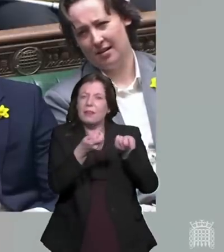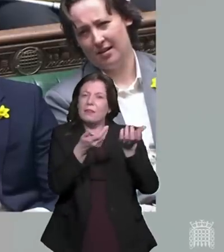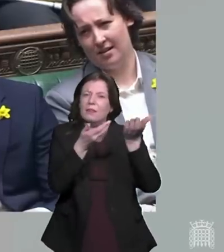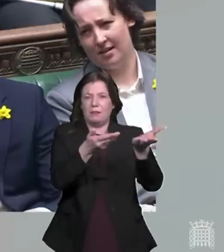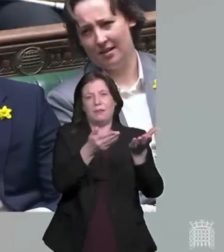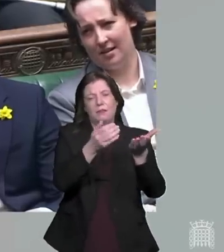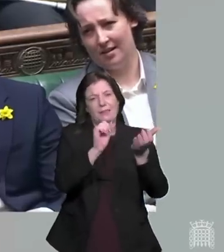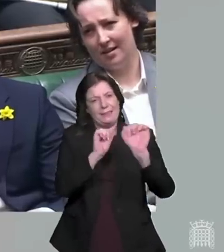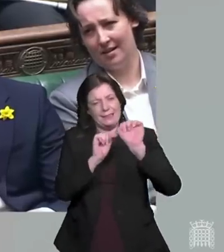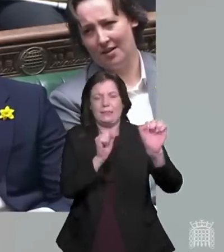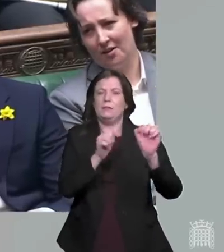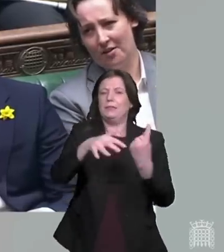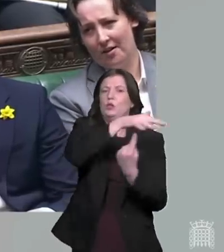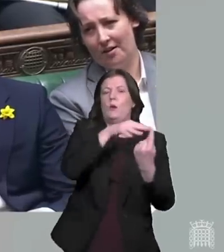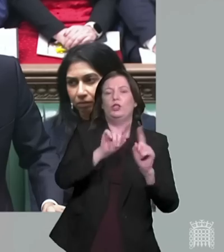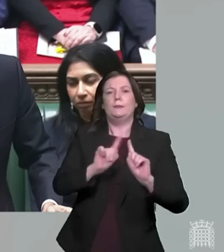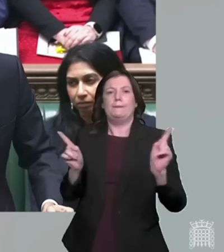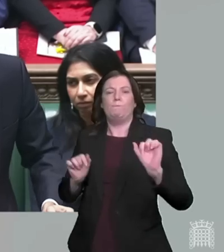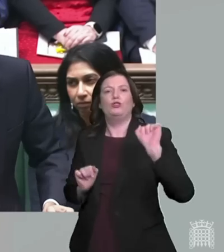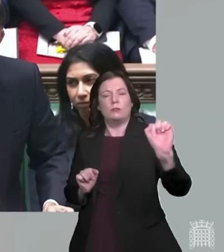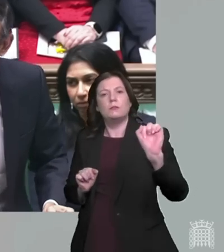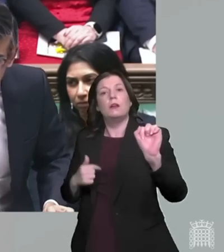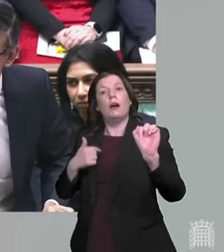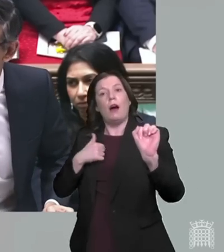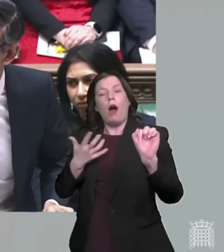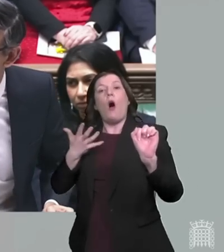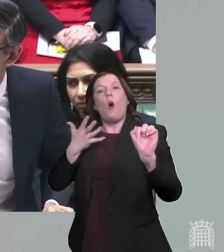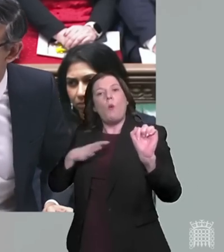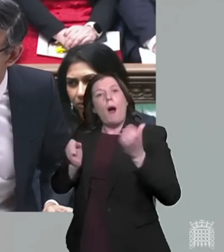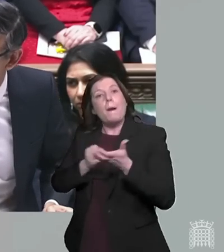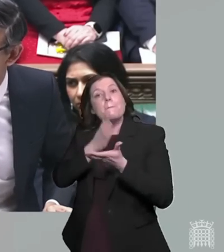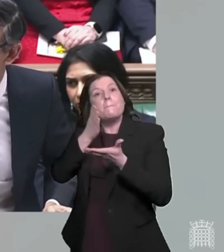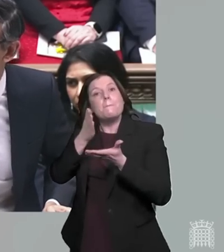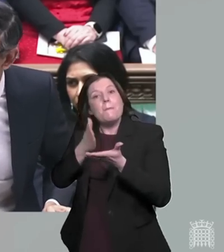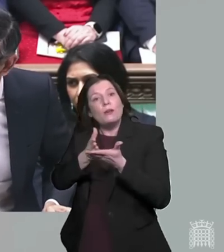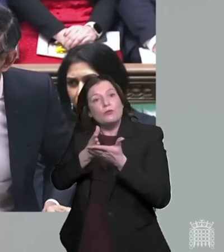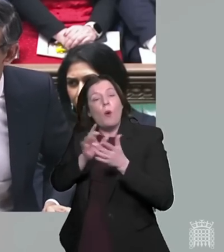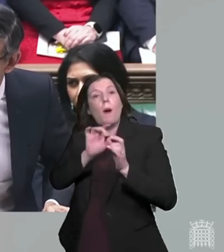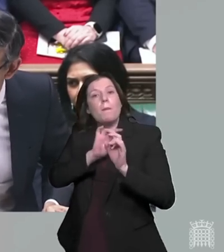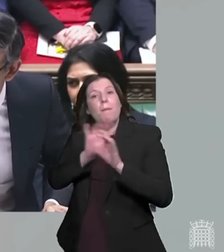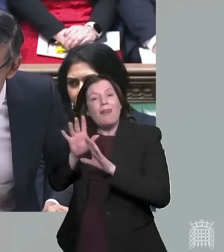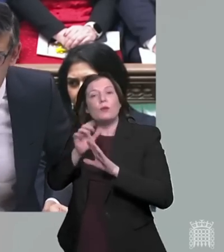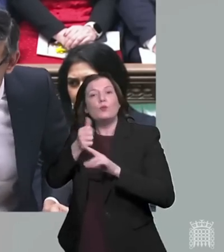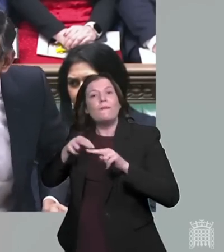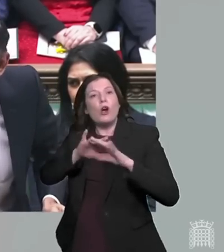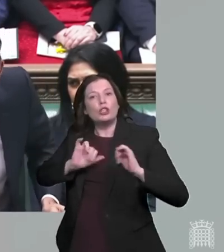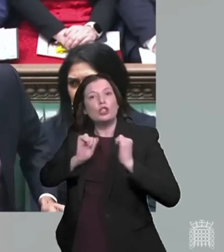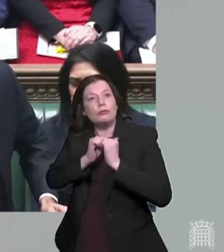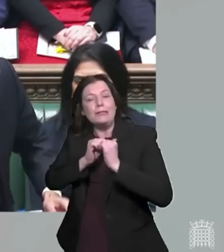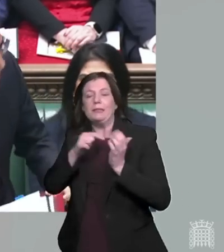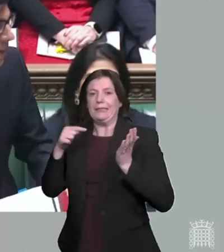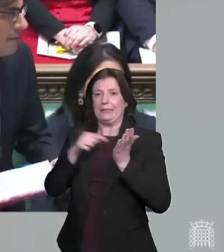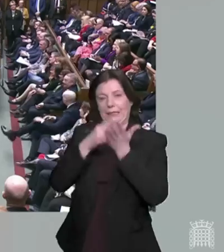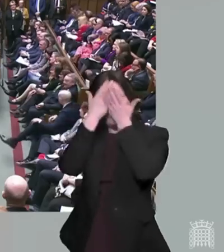in the United Kingdom, and what we are trying to do is restore the balance inherent in the Belfast Good Friday Agreement, and he would do well